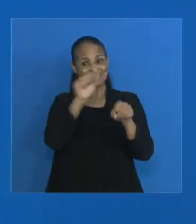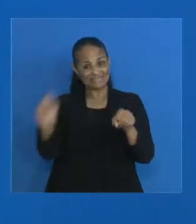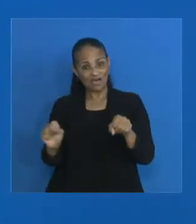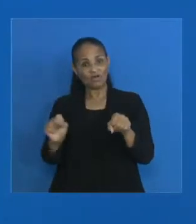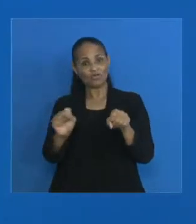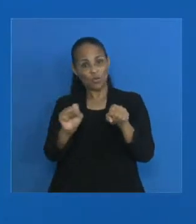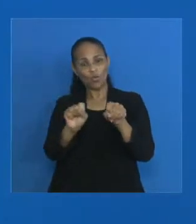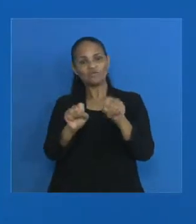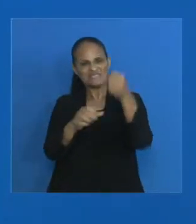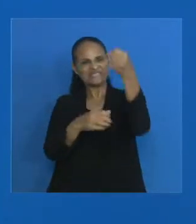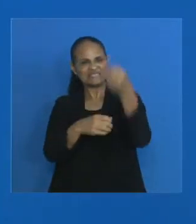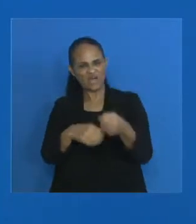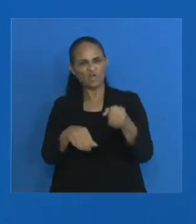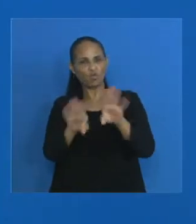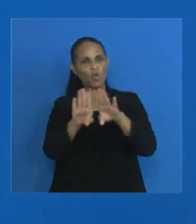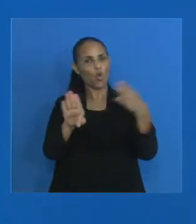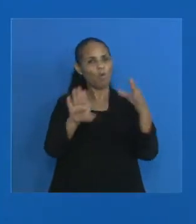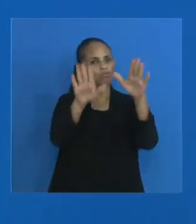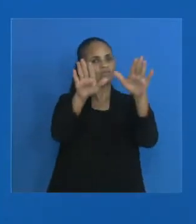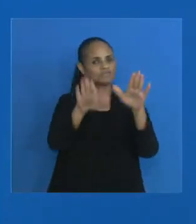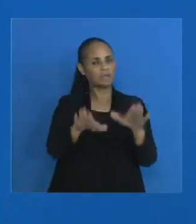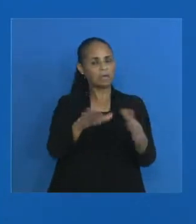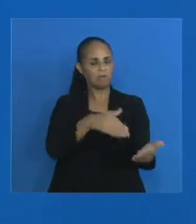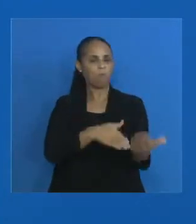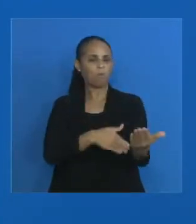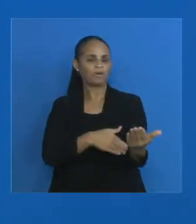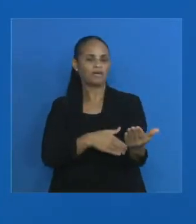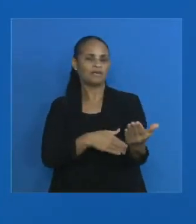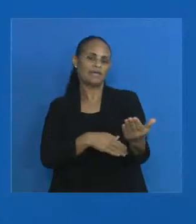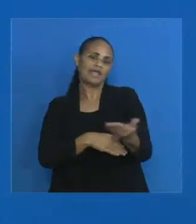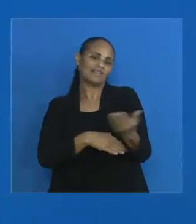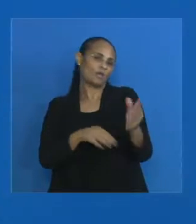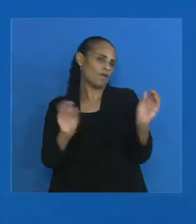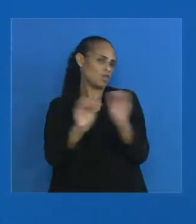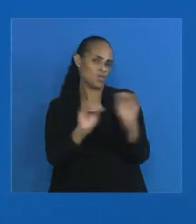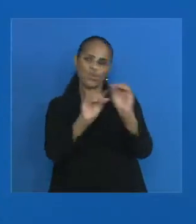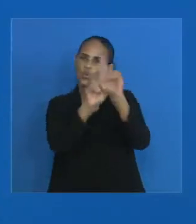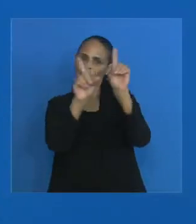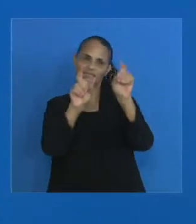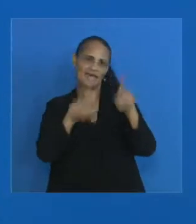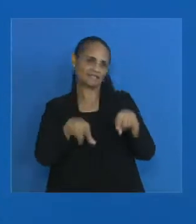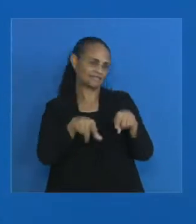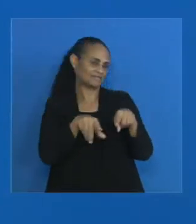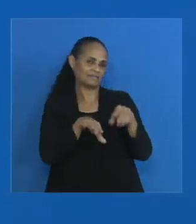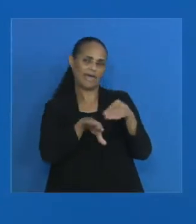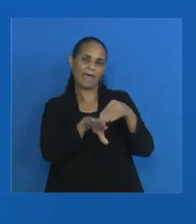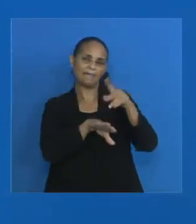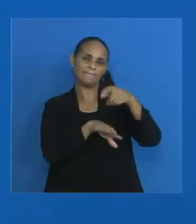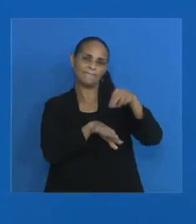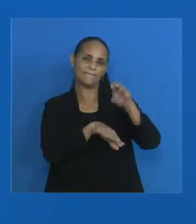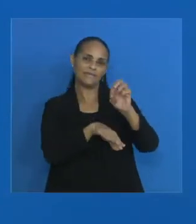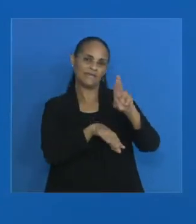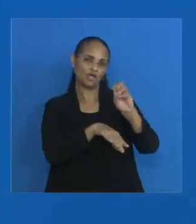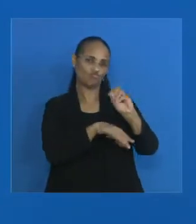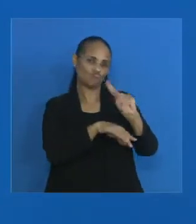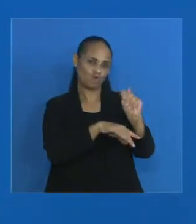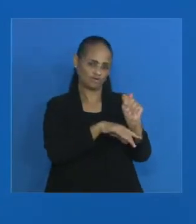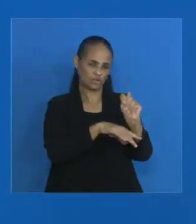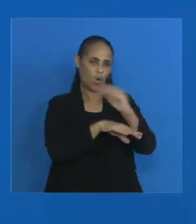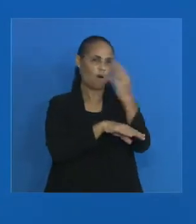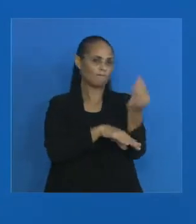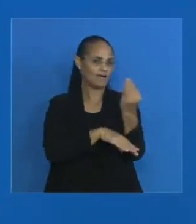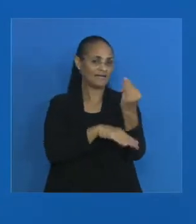on Sunday as per normal. There will be no testing at PROT on Monday.